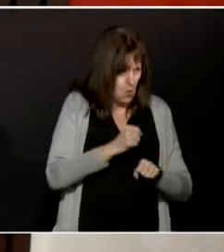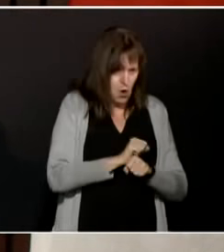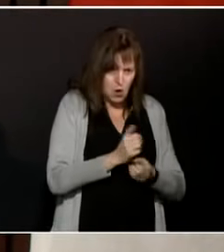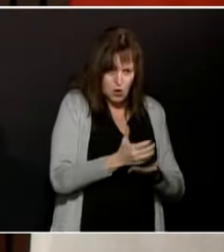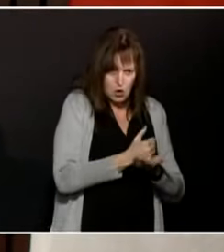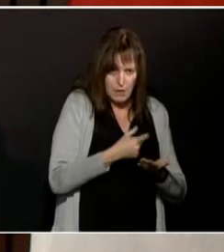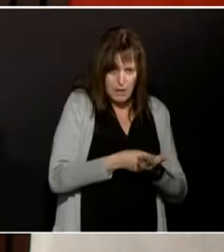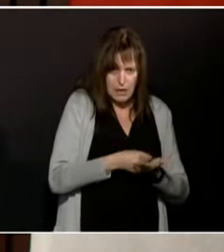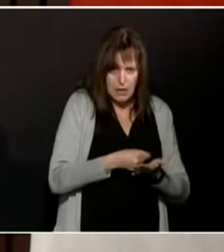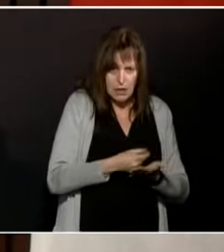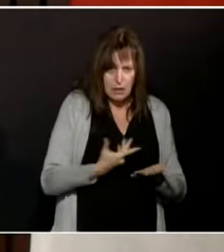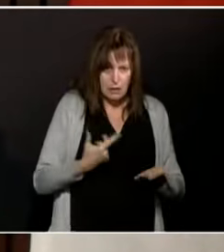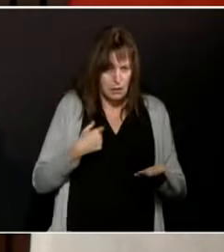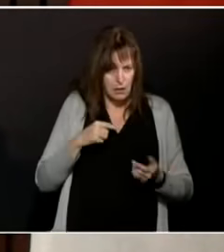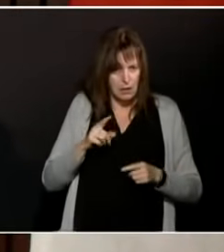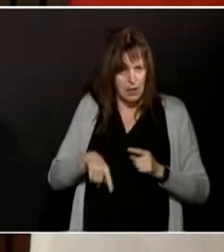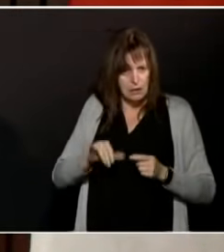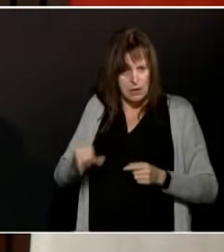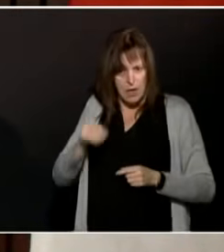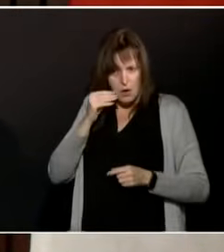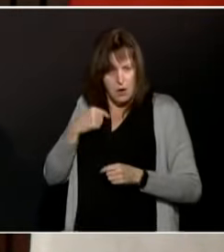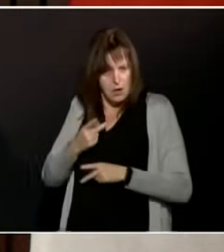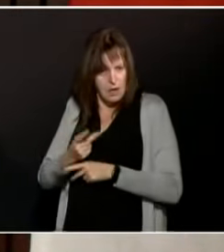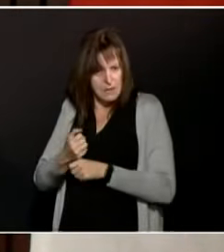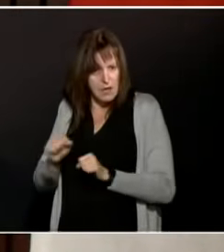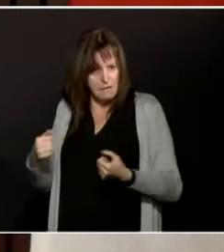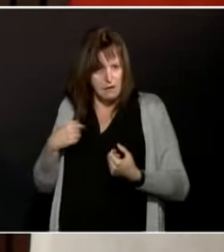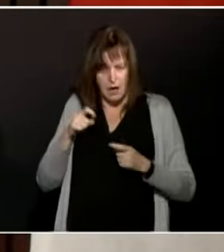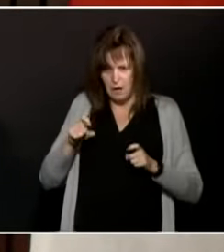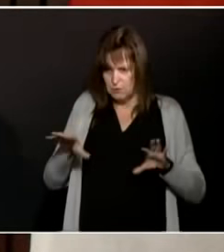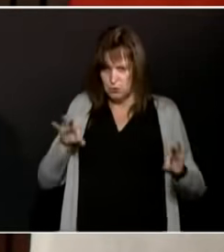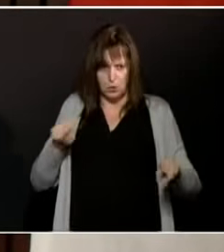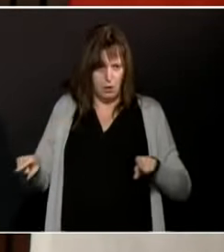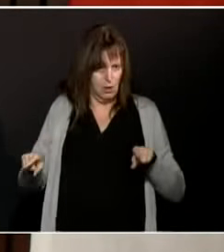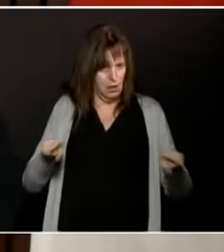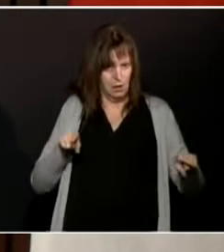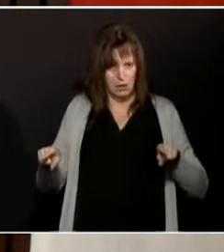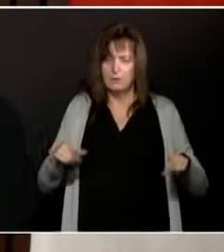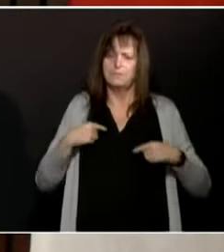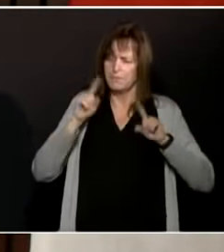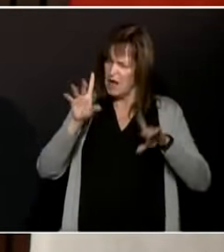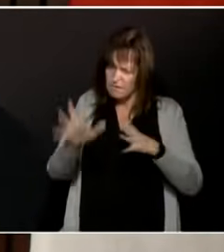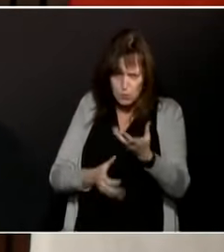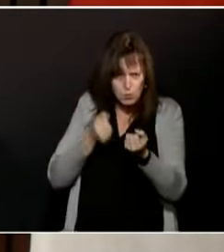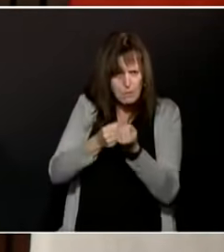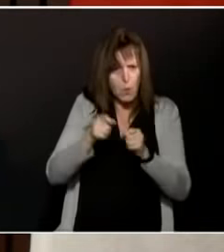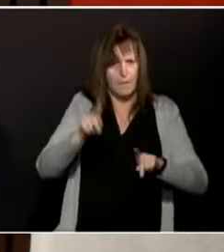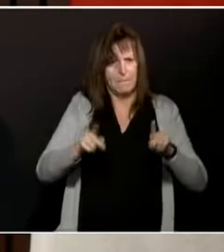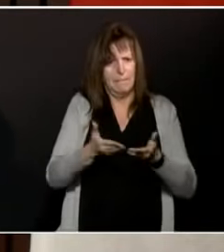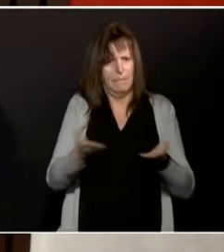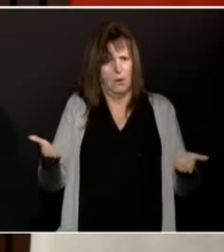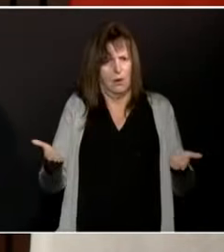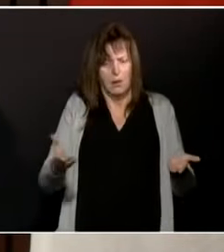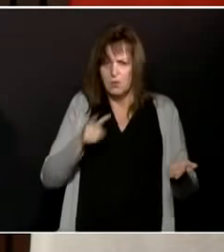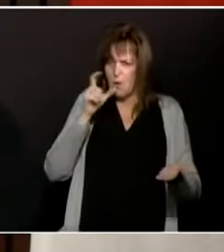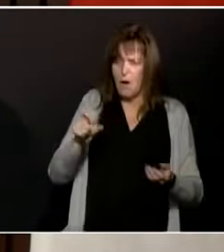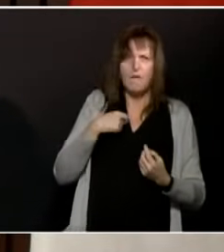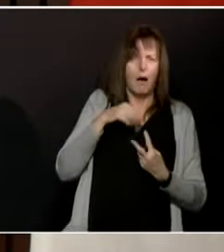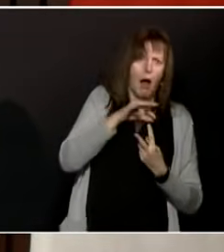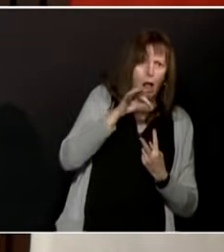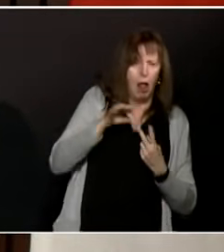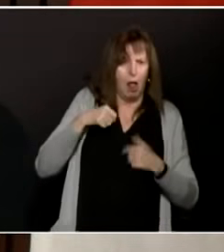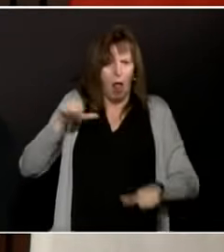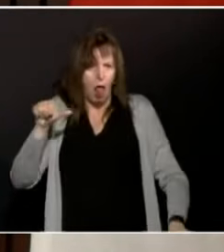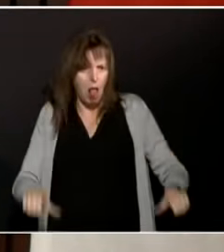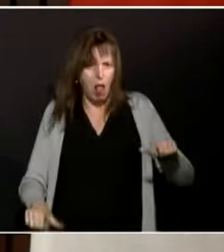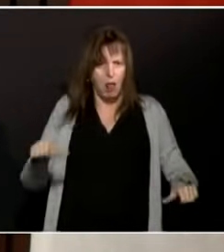staying home. We need to support people so that they don't have to make that choice, and many people may need extra and easy-to-access